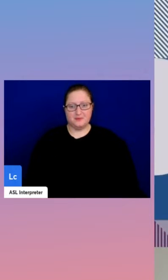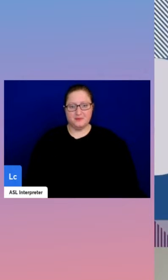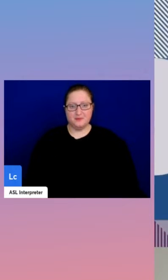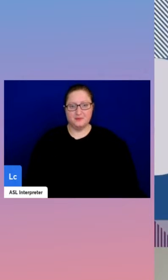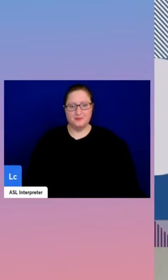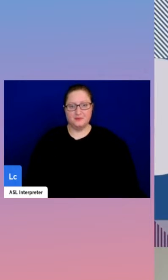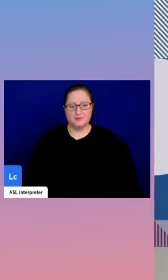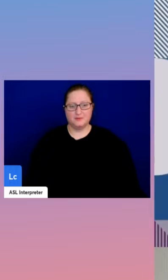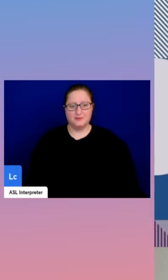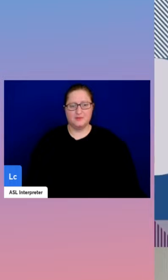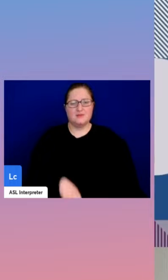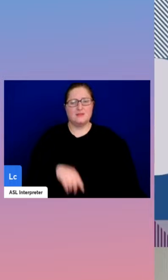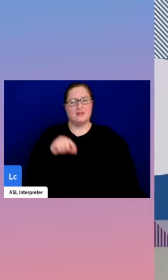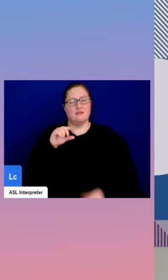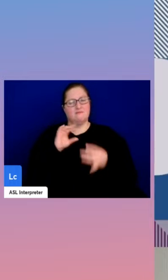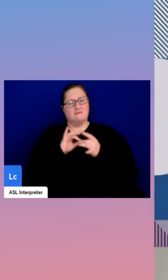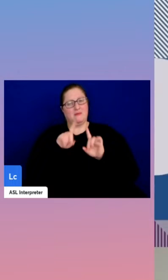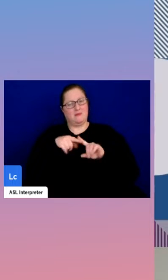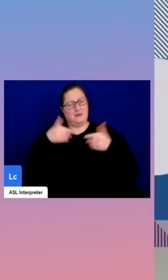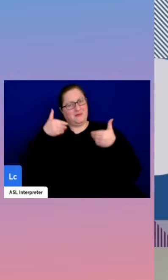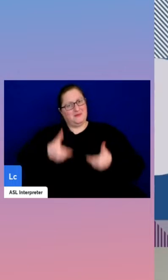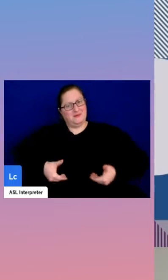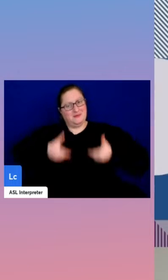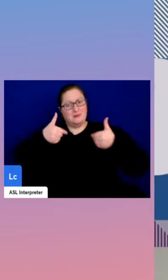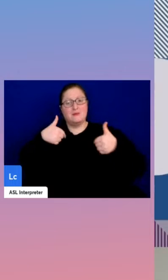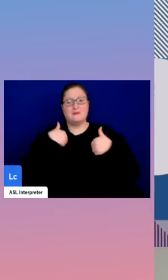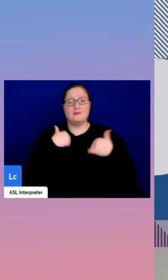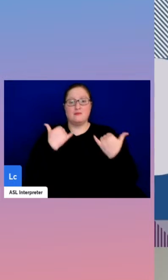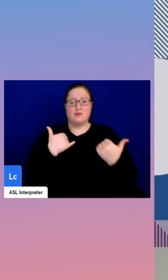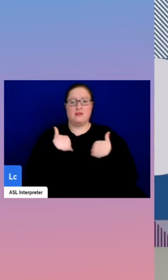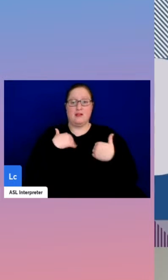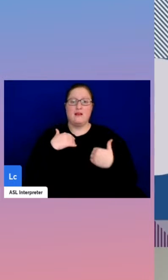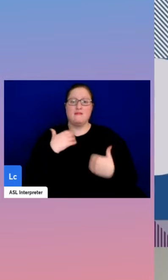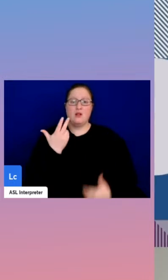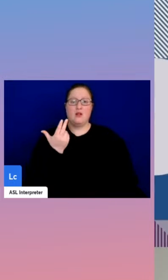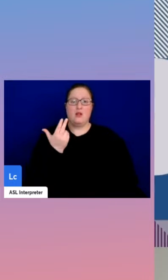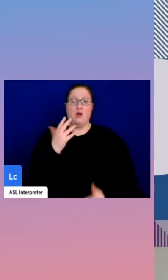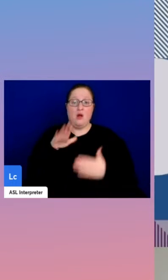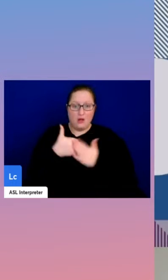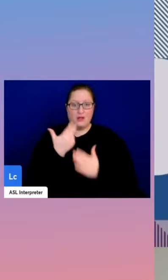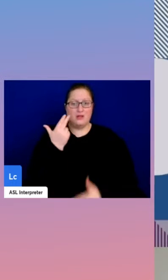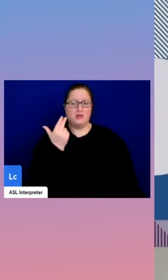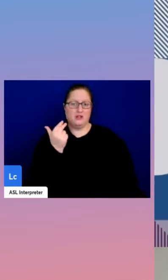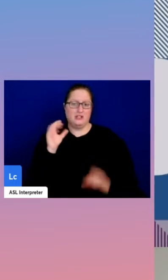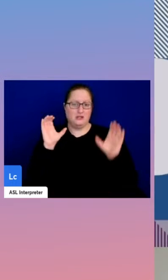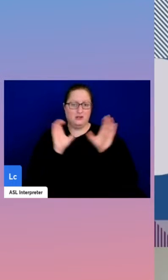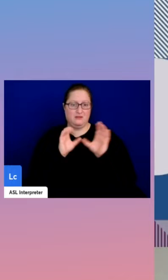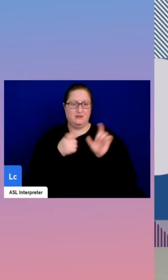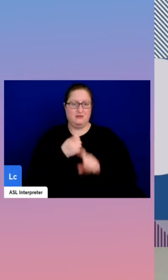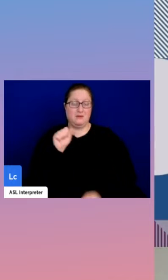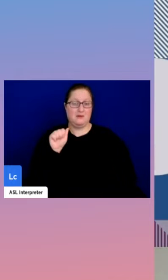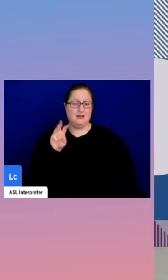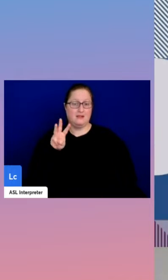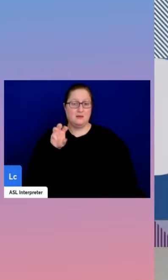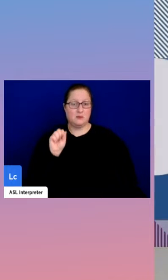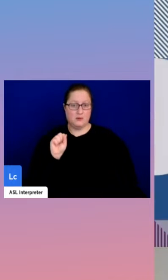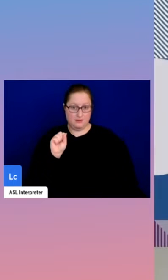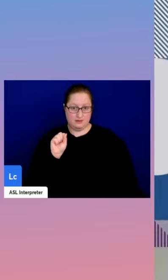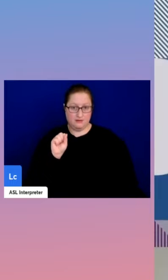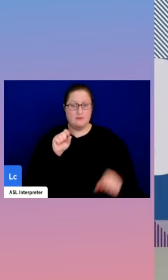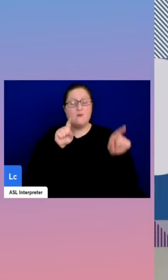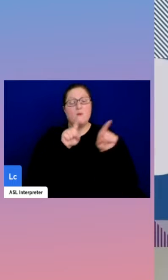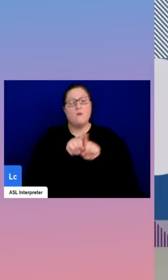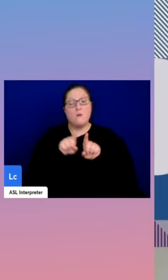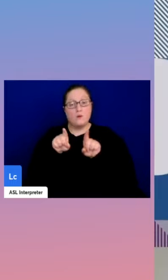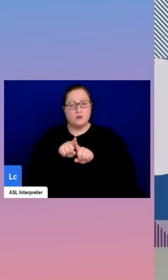So, a bit about myself. I currently hold all 13 certifications from AWS. I also